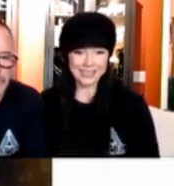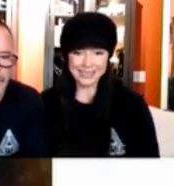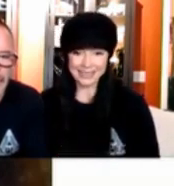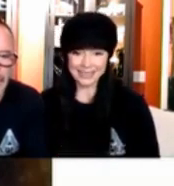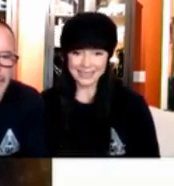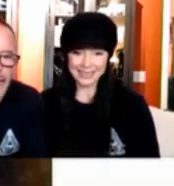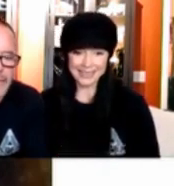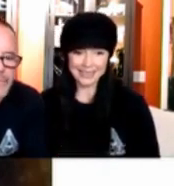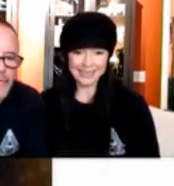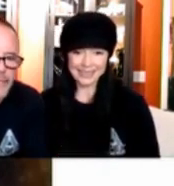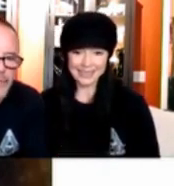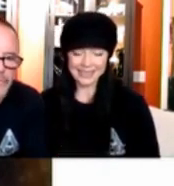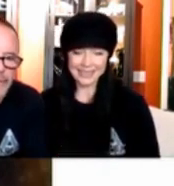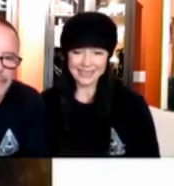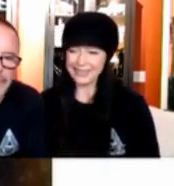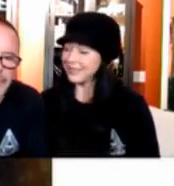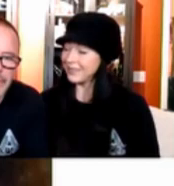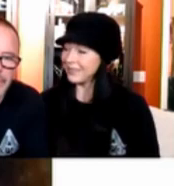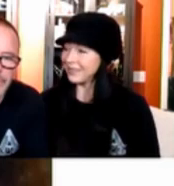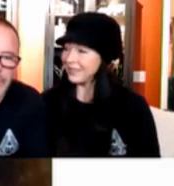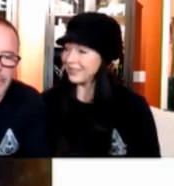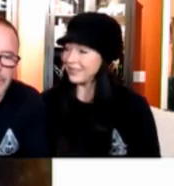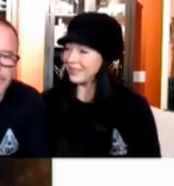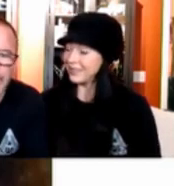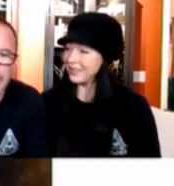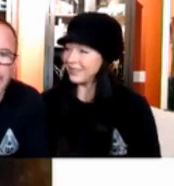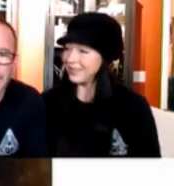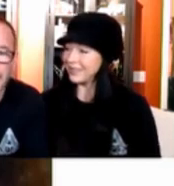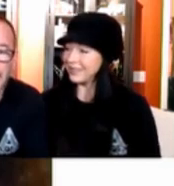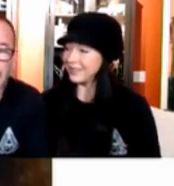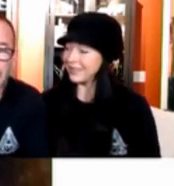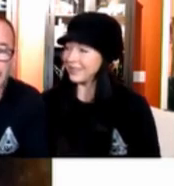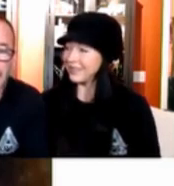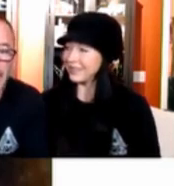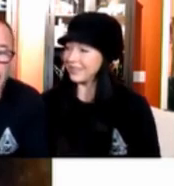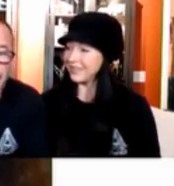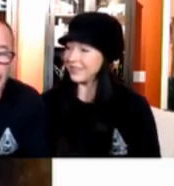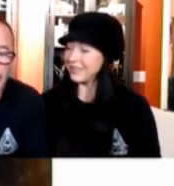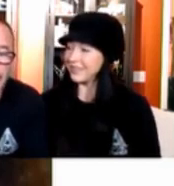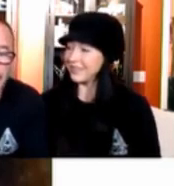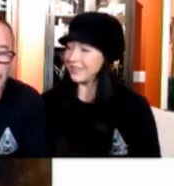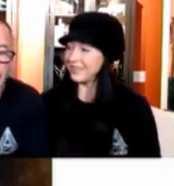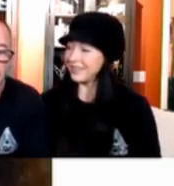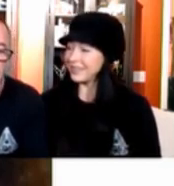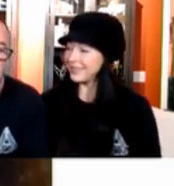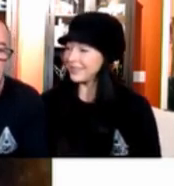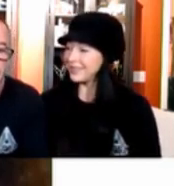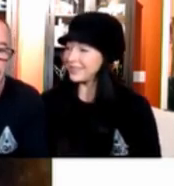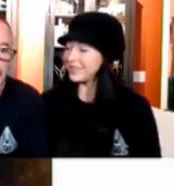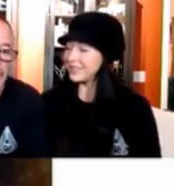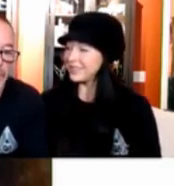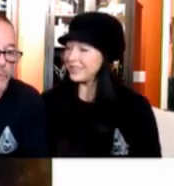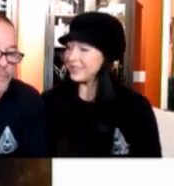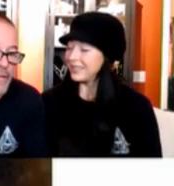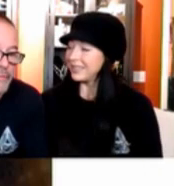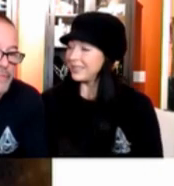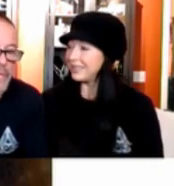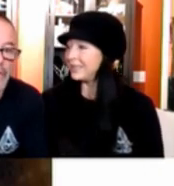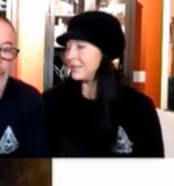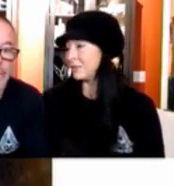adulthood. Yeah, and just like your family, you know, some kids stay with the family for the rest of their lives, sometimes like